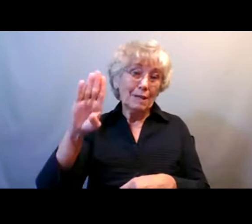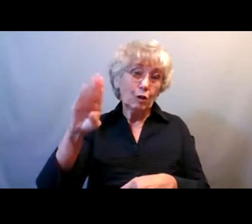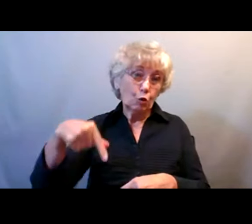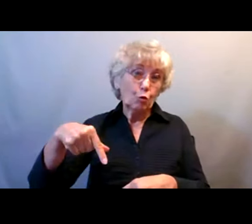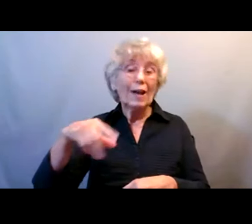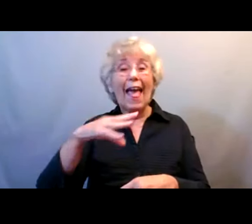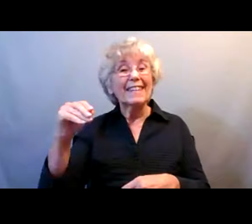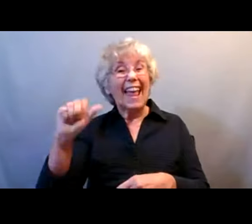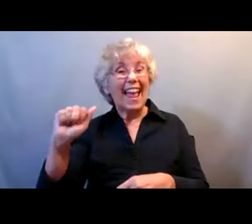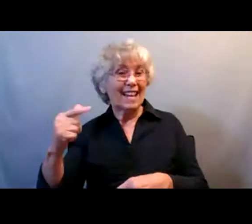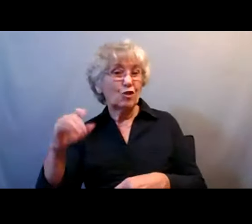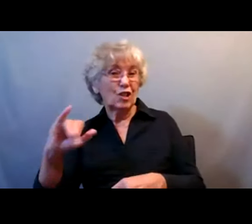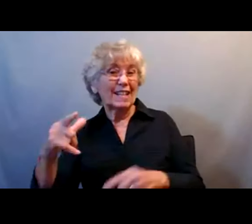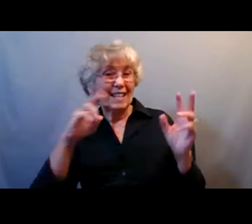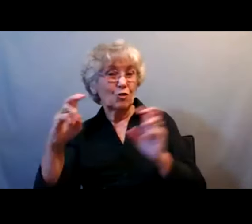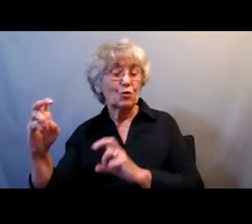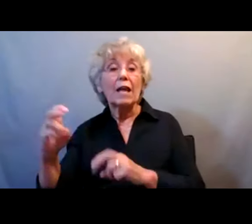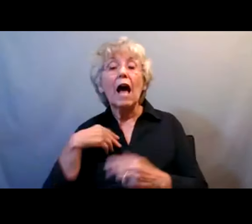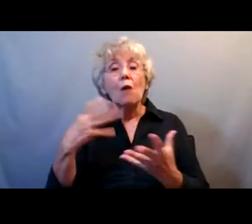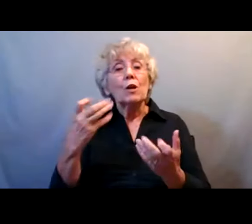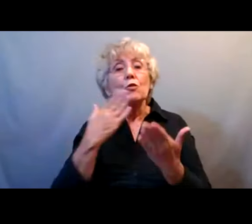You know, I do want to thank